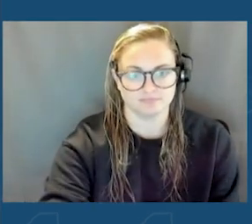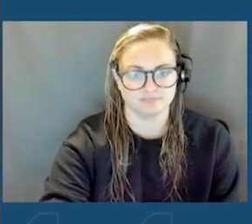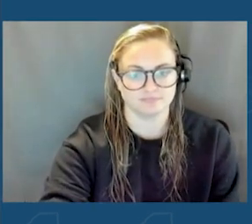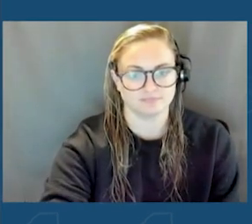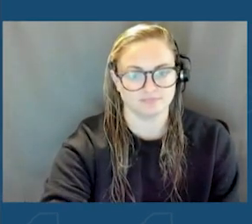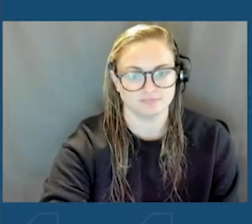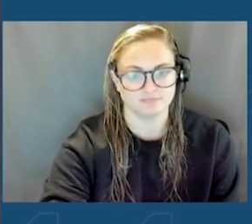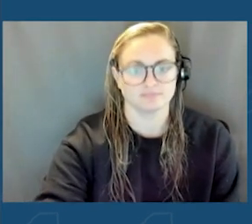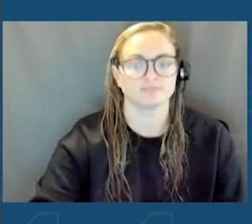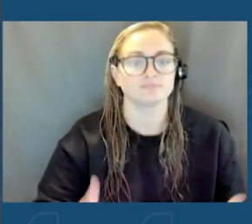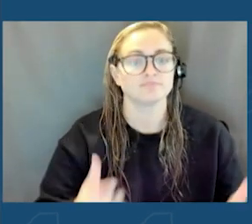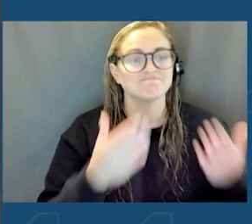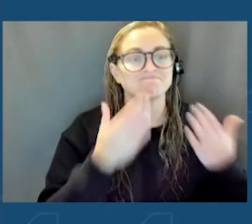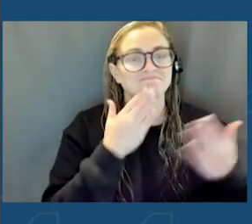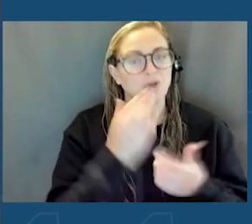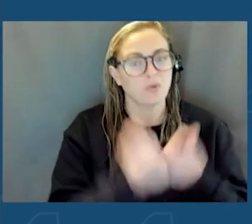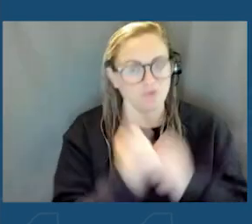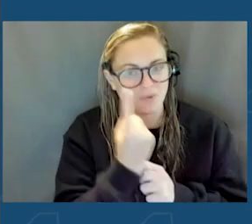Thank you, everyone.